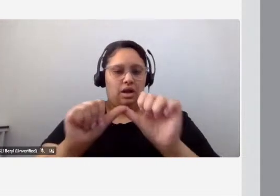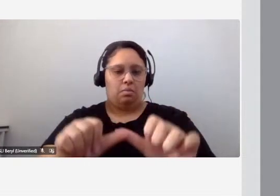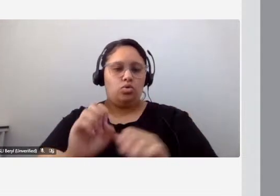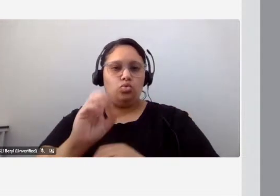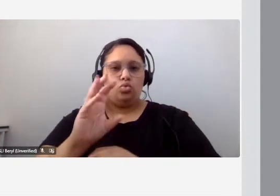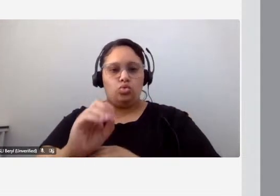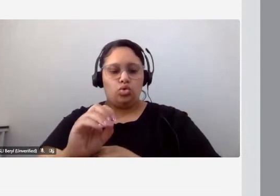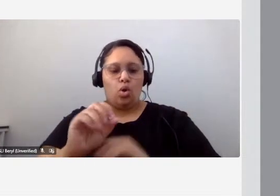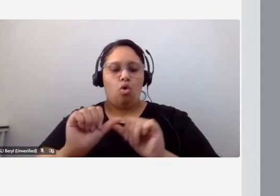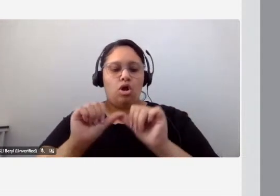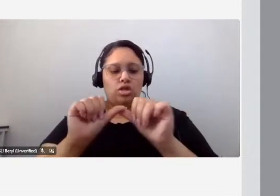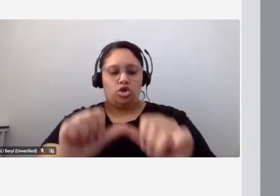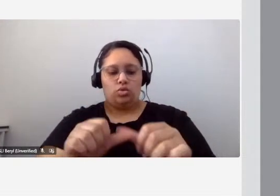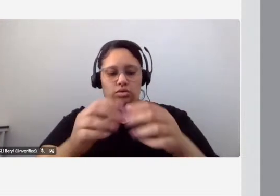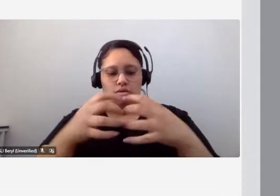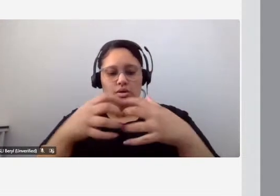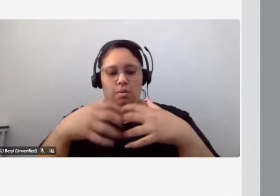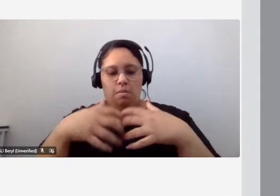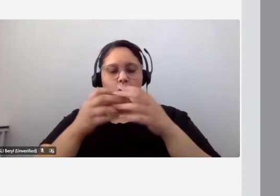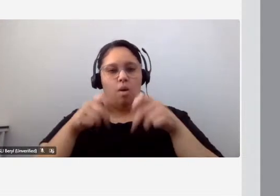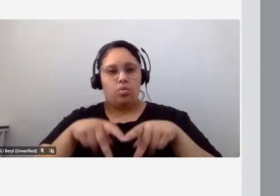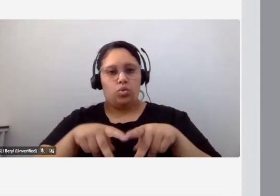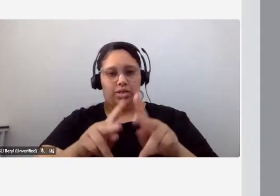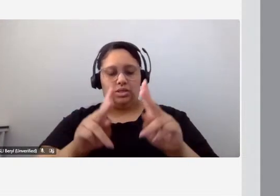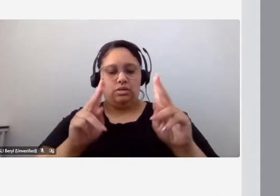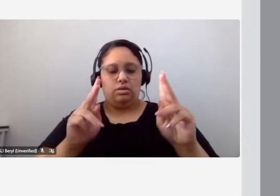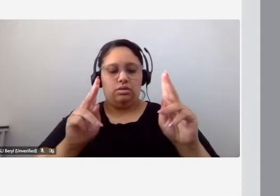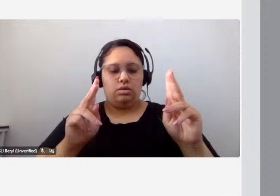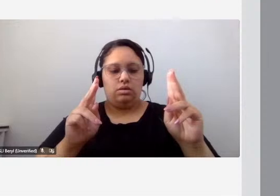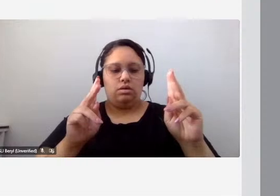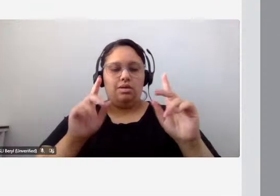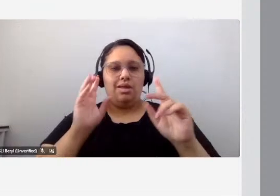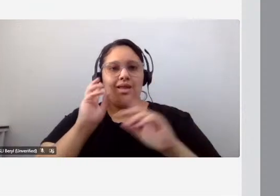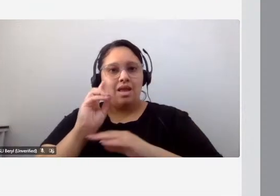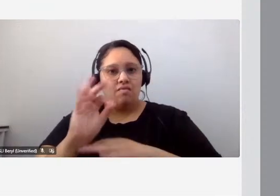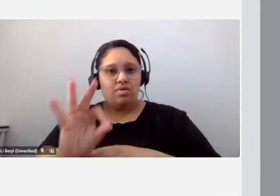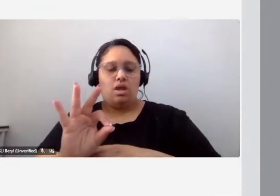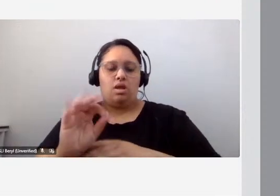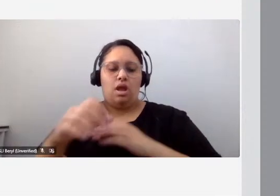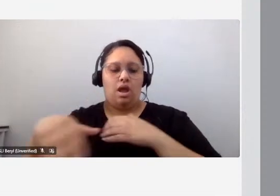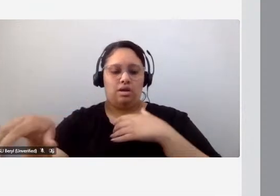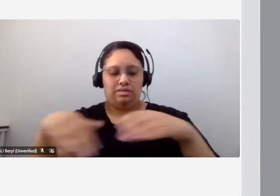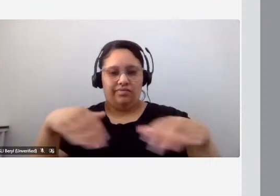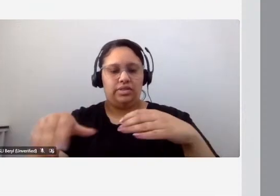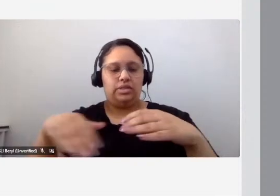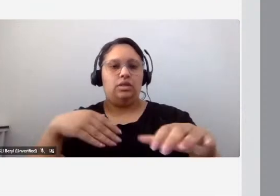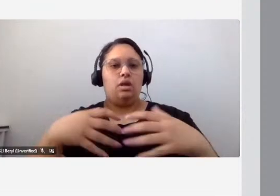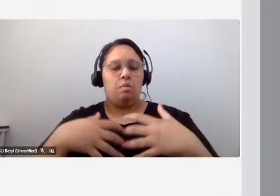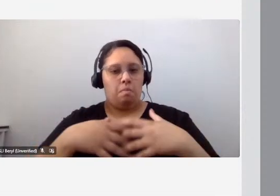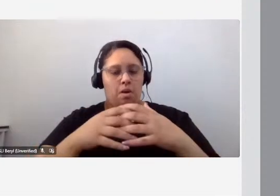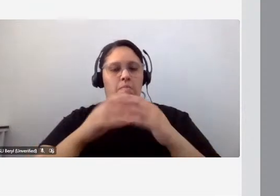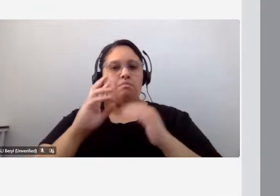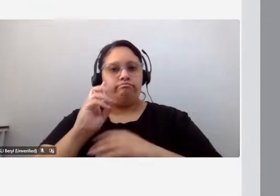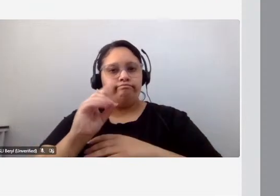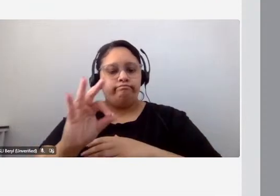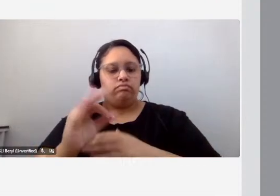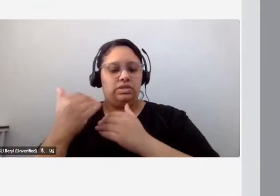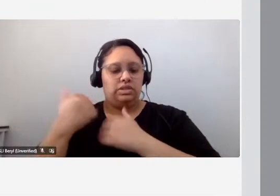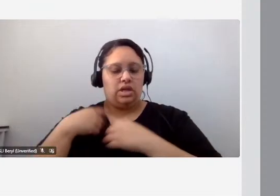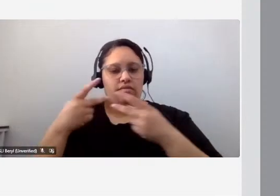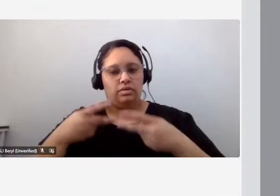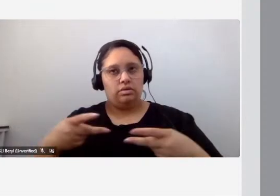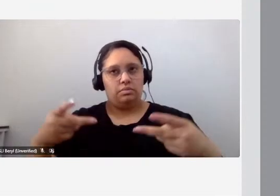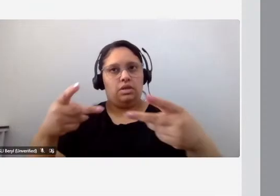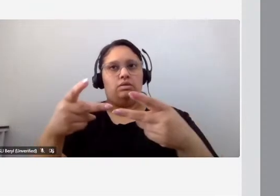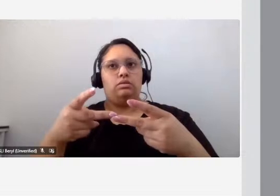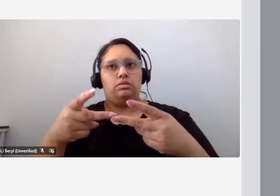the continuous creation of opportunities, daily activities, creating daily safe spaces